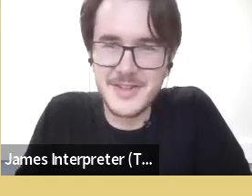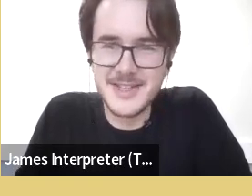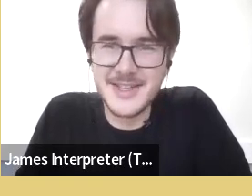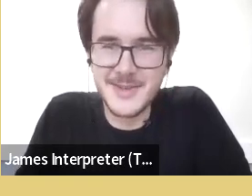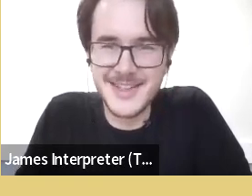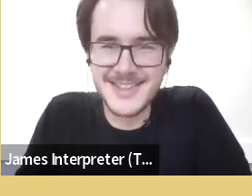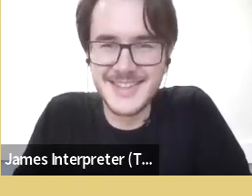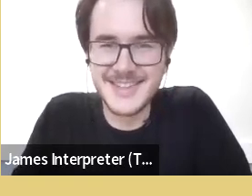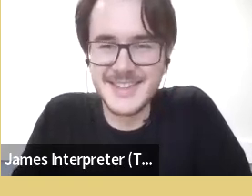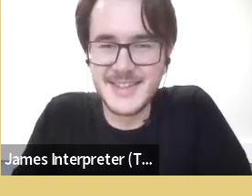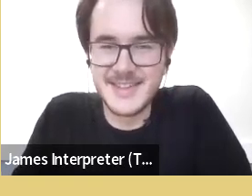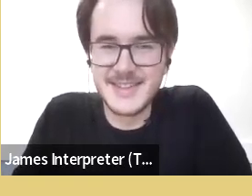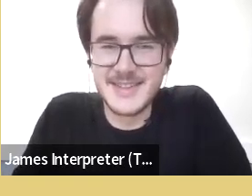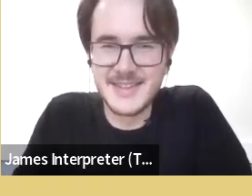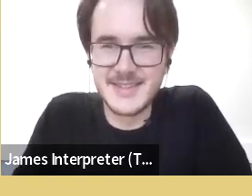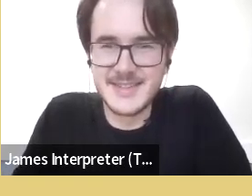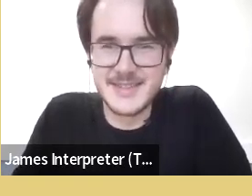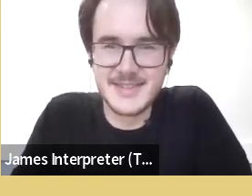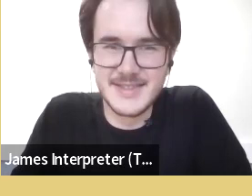Oh, fantastic. Well done.